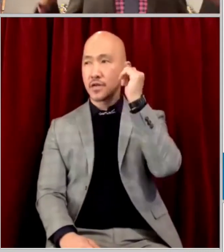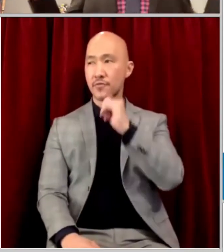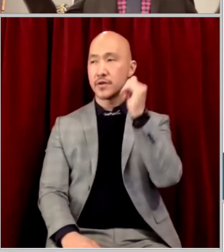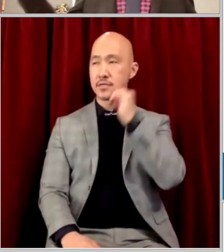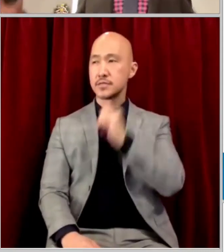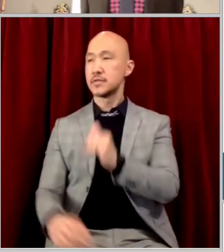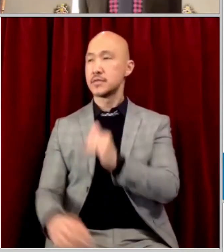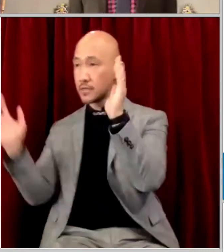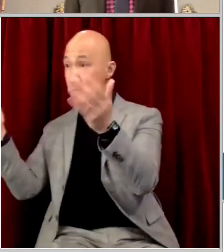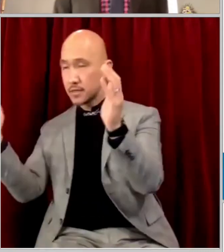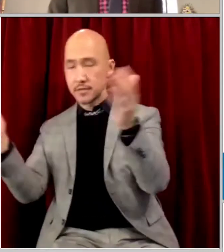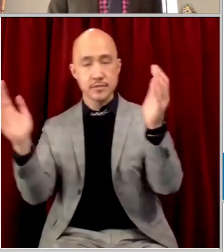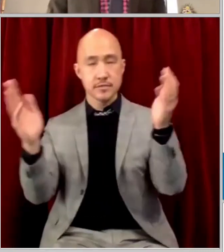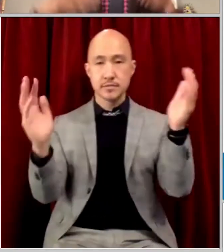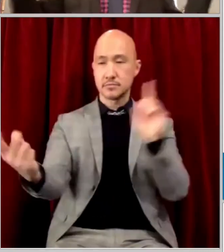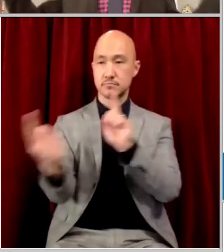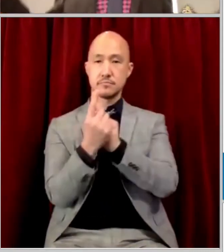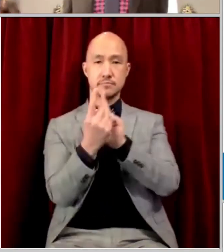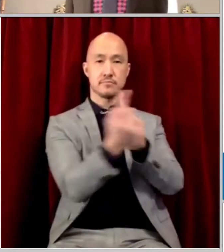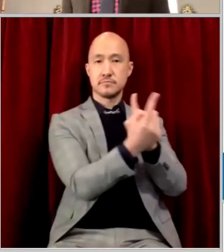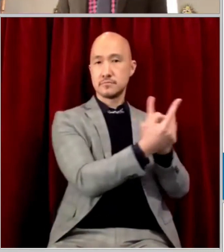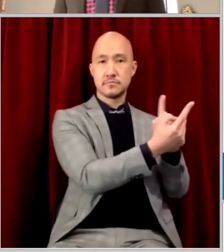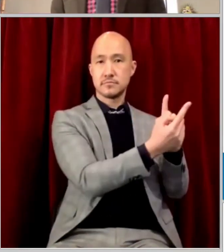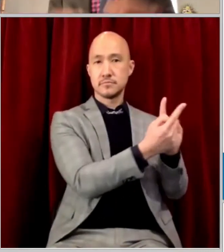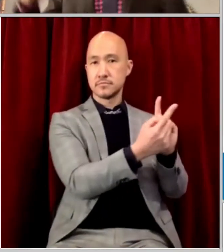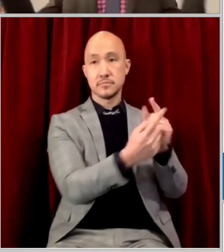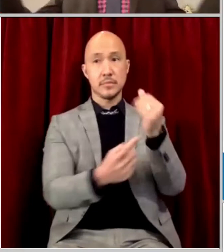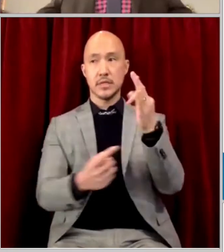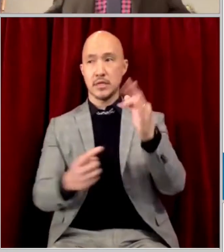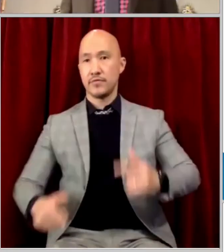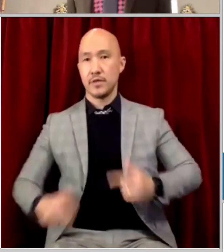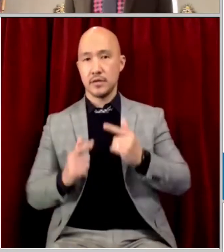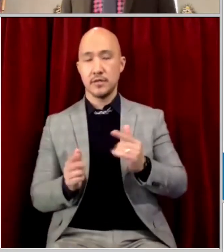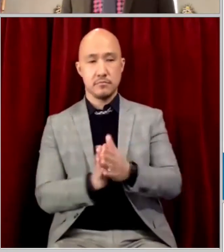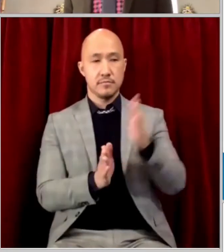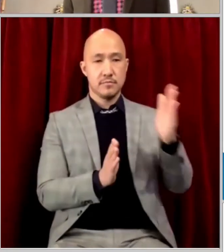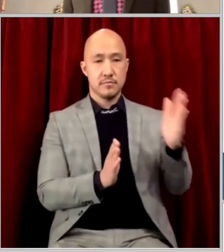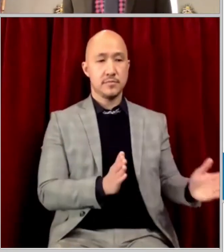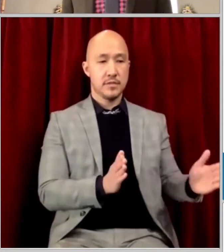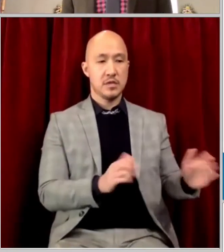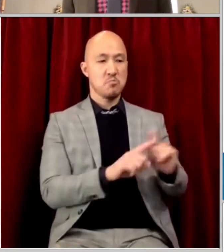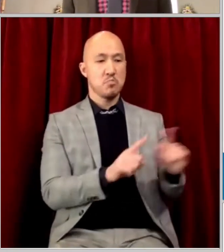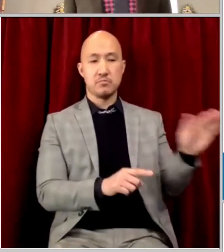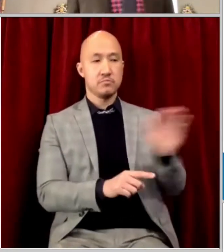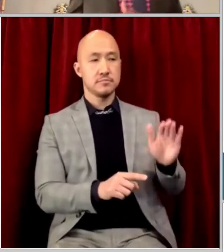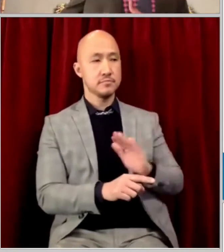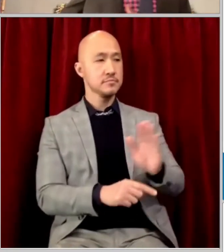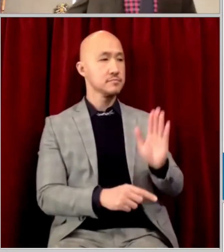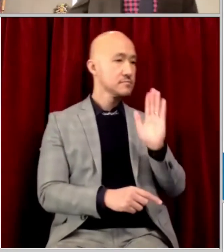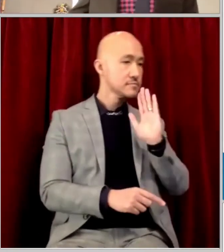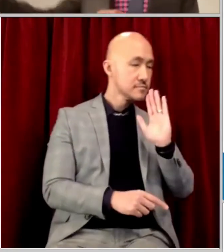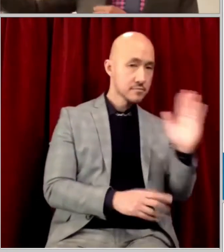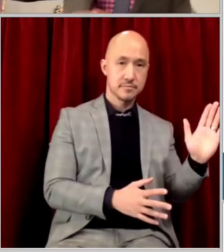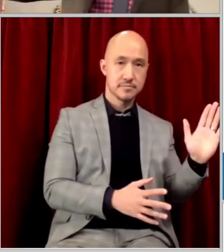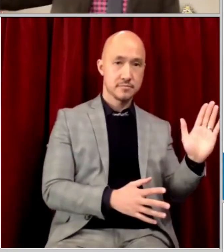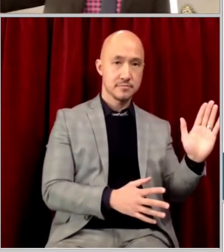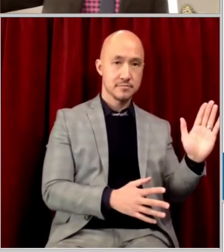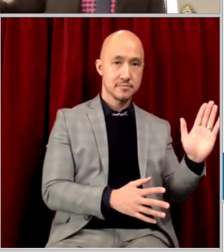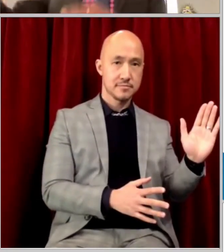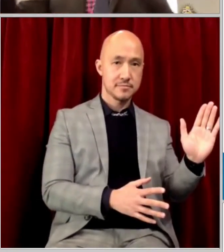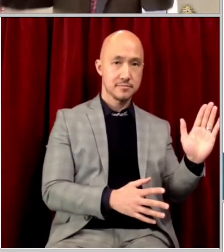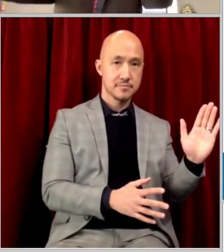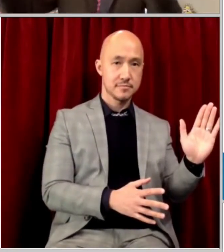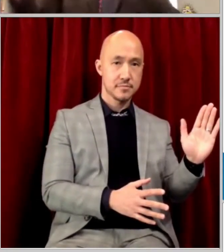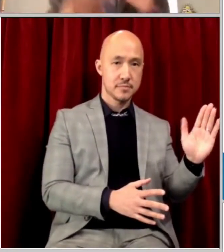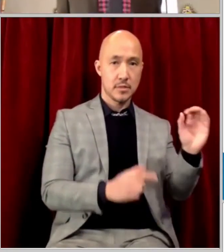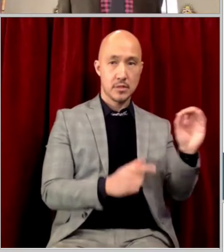job, we've been living in the same neighborhood for years and years, and I've just never talked to my neighbors. I never talked to the person in the cubicle